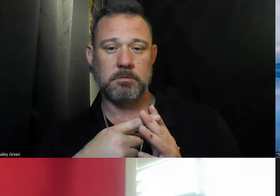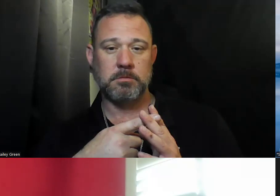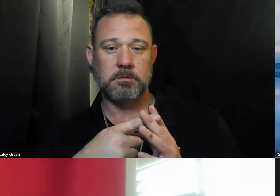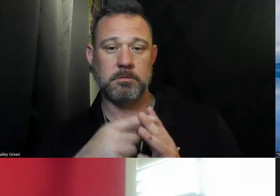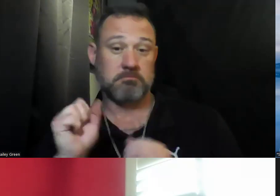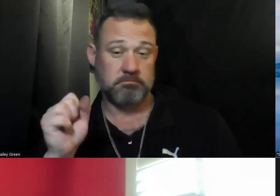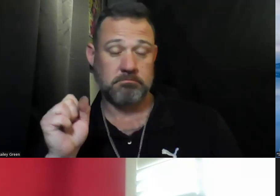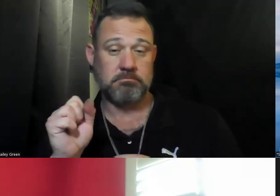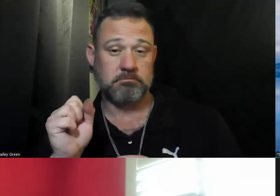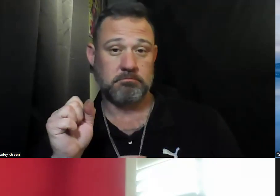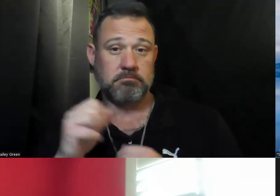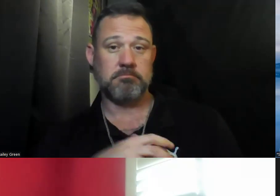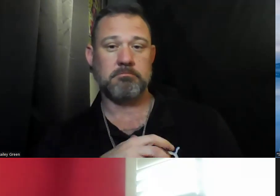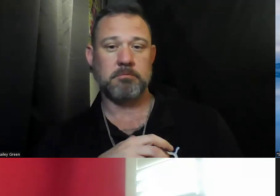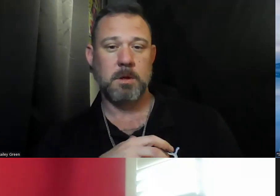me?